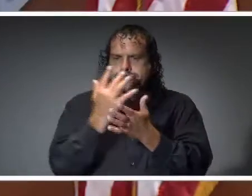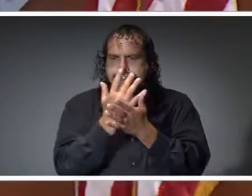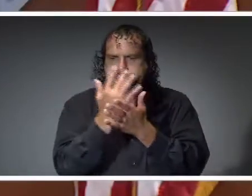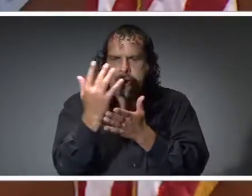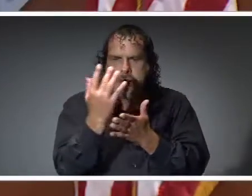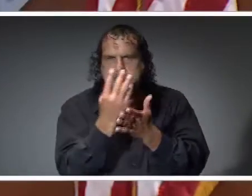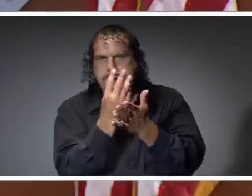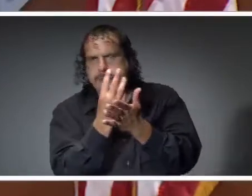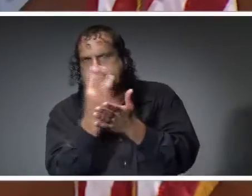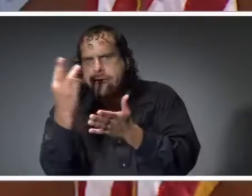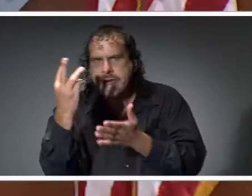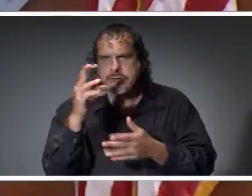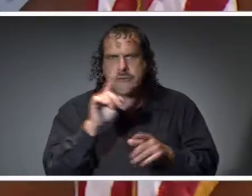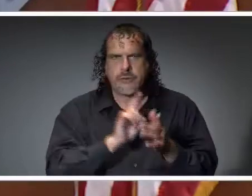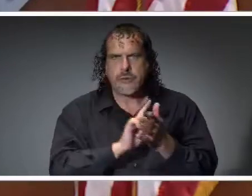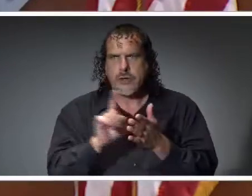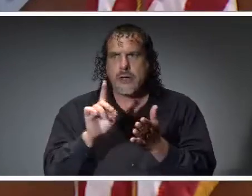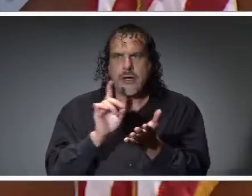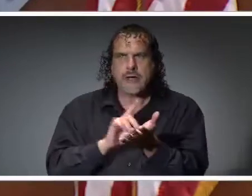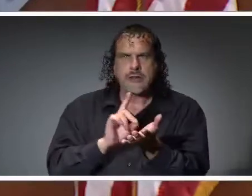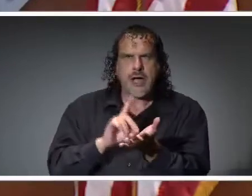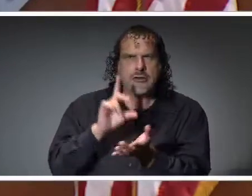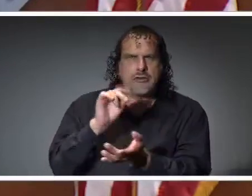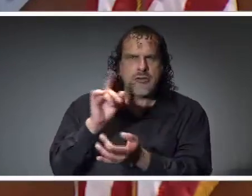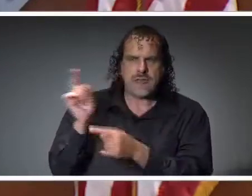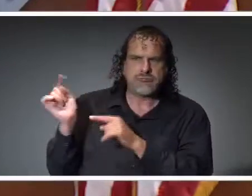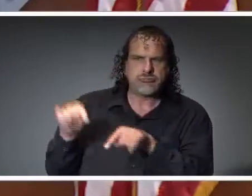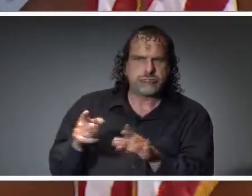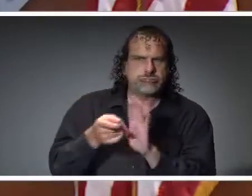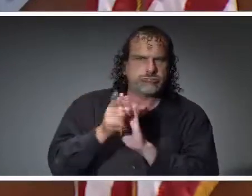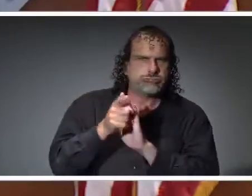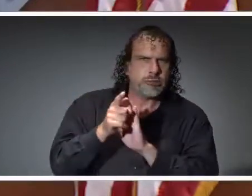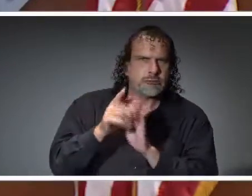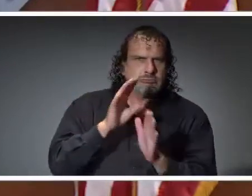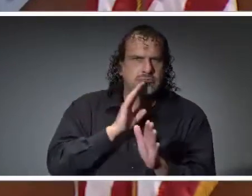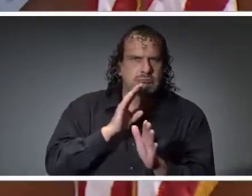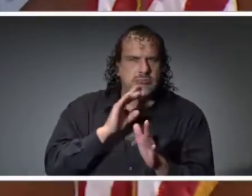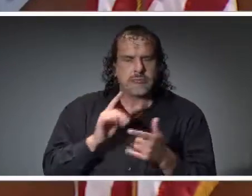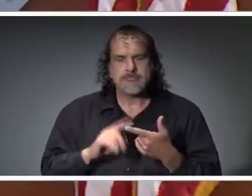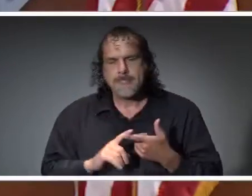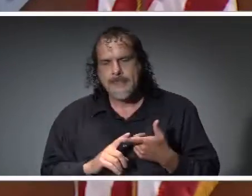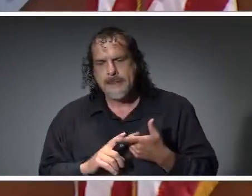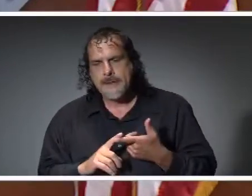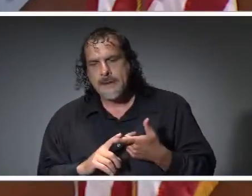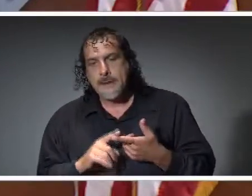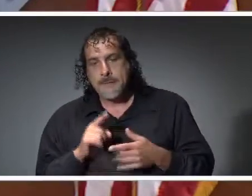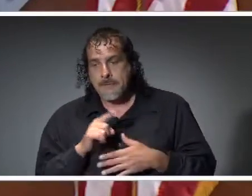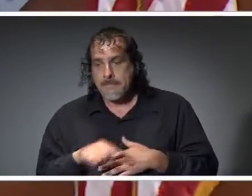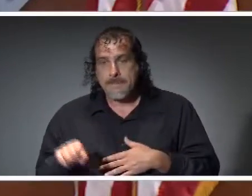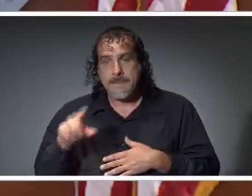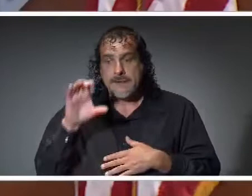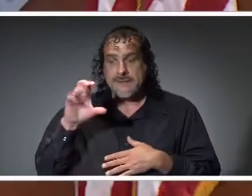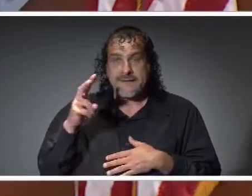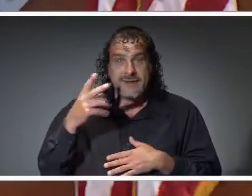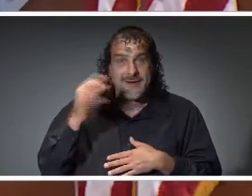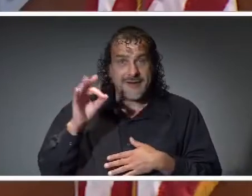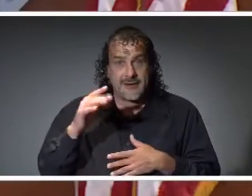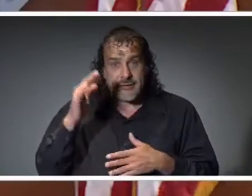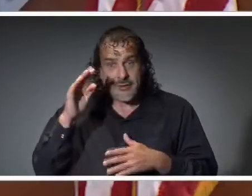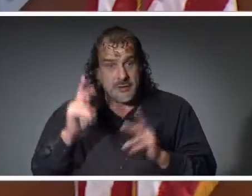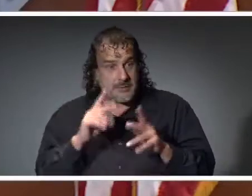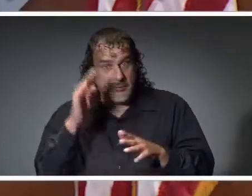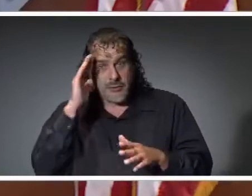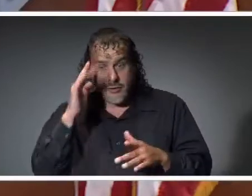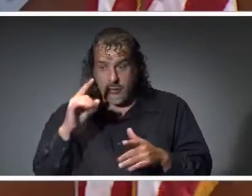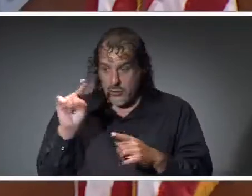weeks. Dr. Dobbs will come up and talk about that shortly. But as the people of our great state know, COVID is not the only battle